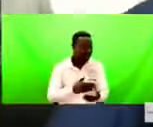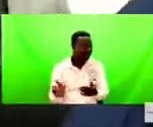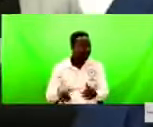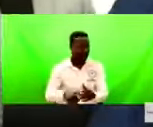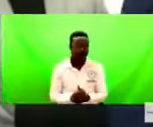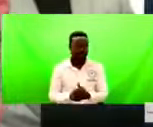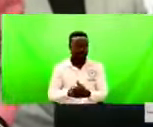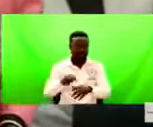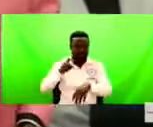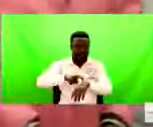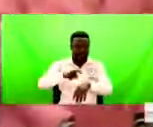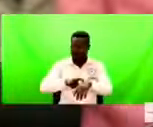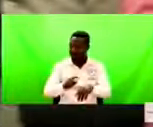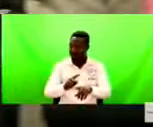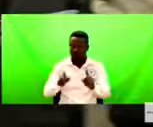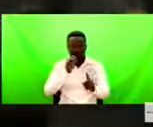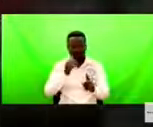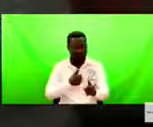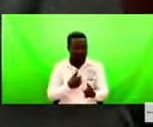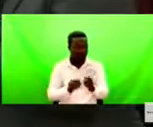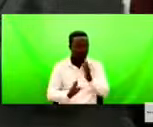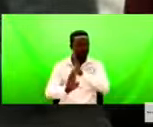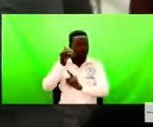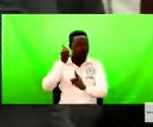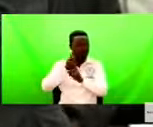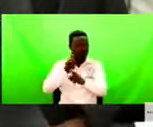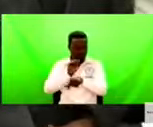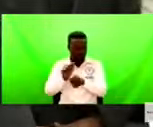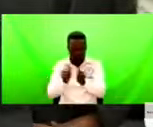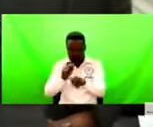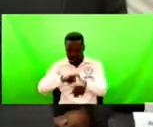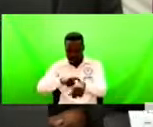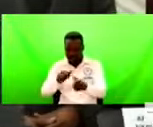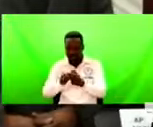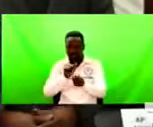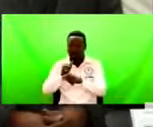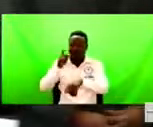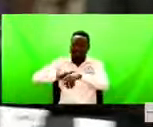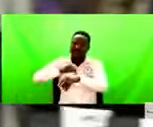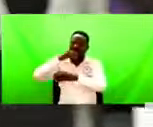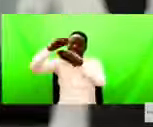time makes no difference. God works in time, but he's not bound by time.